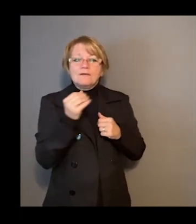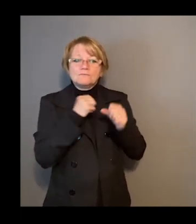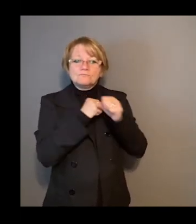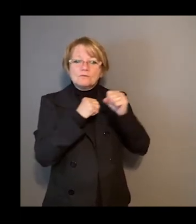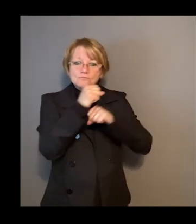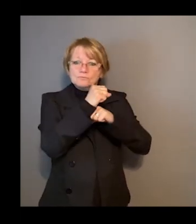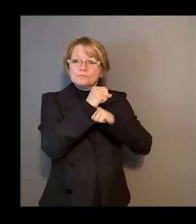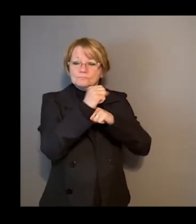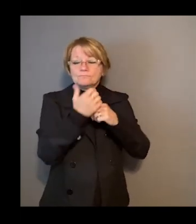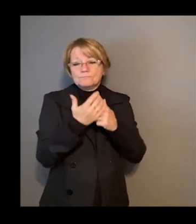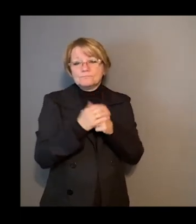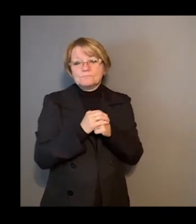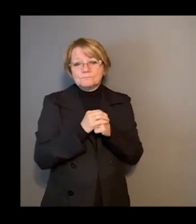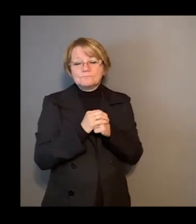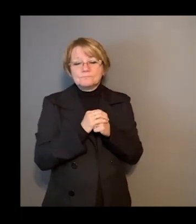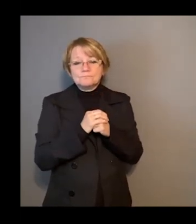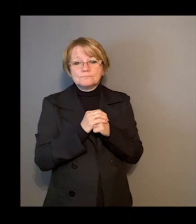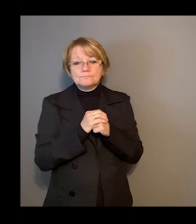that.